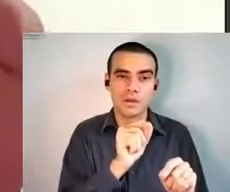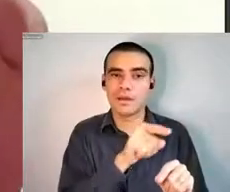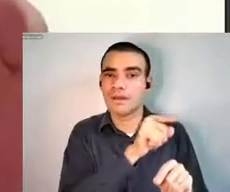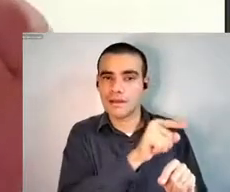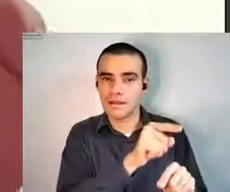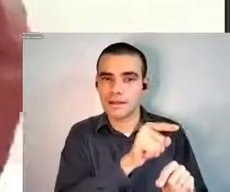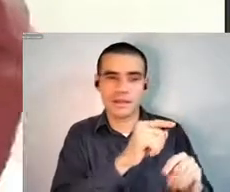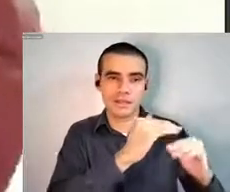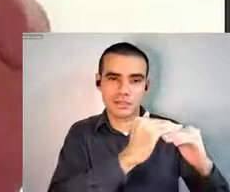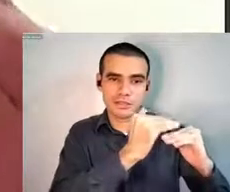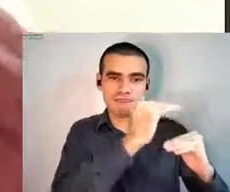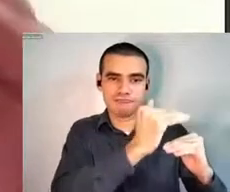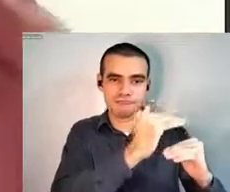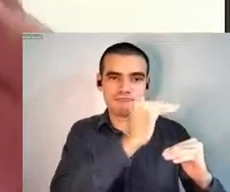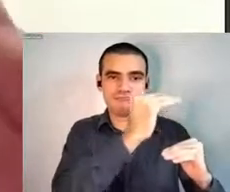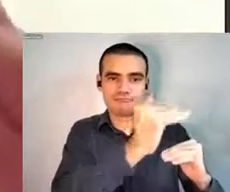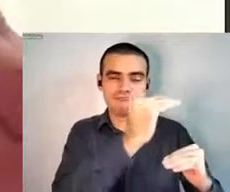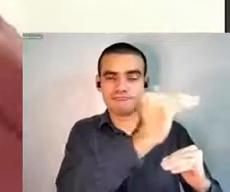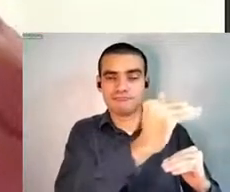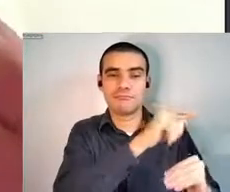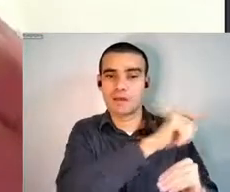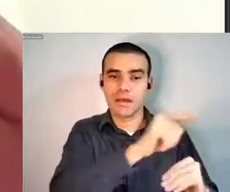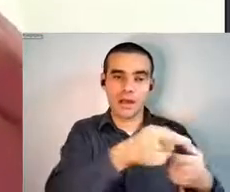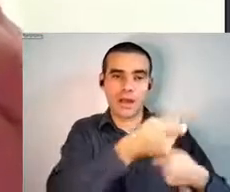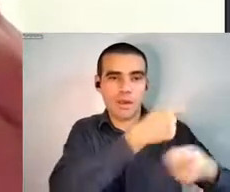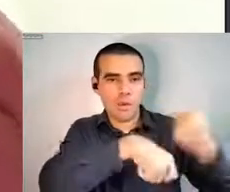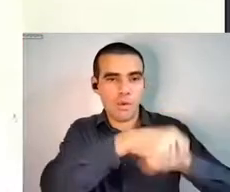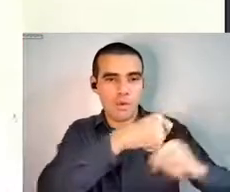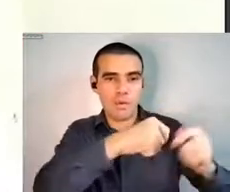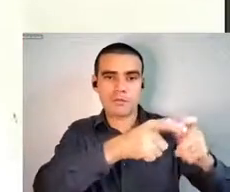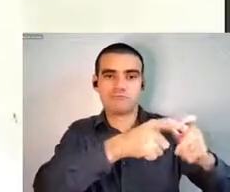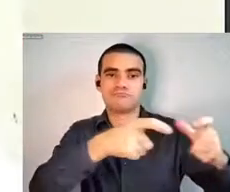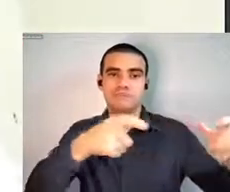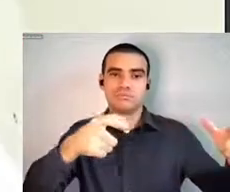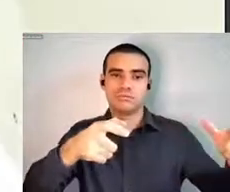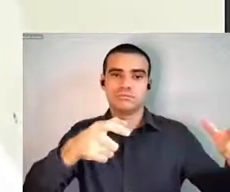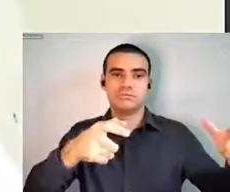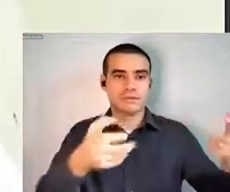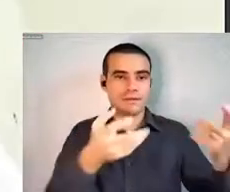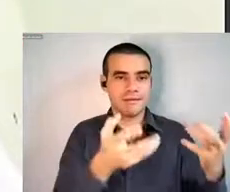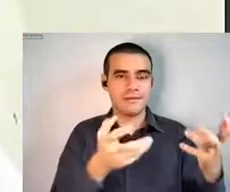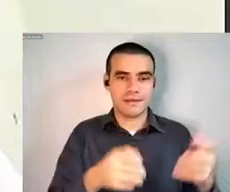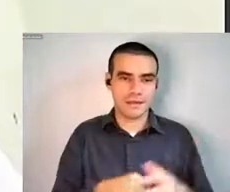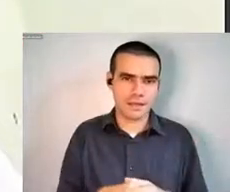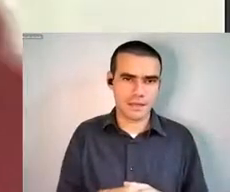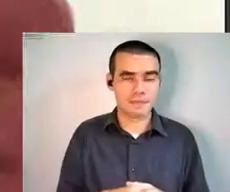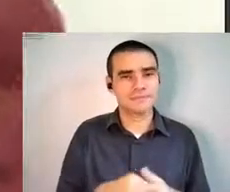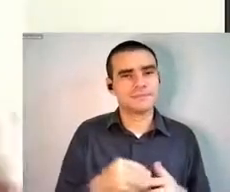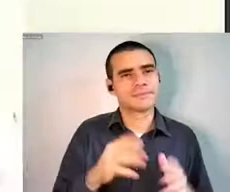can be scalable, that can impact a regional economy.